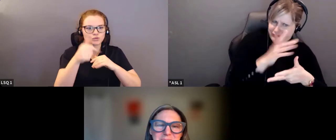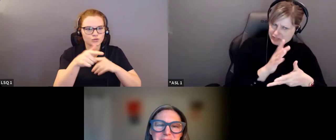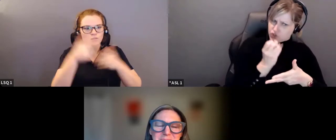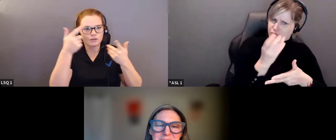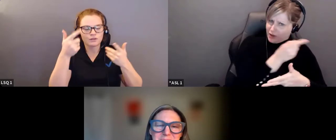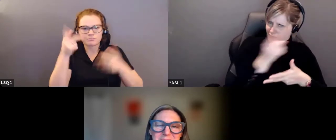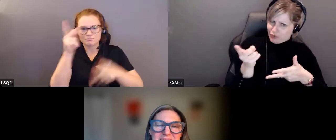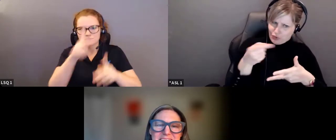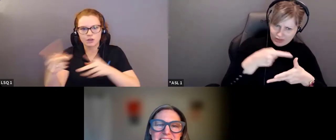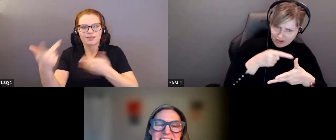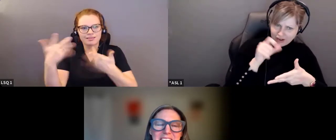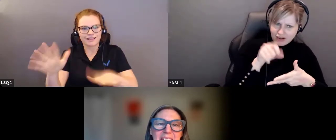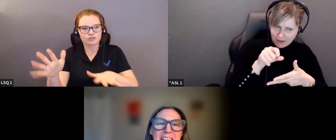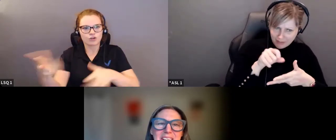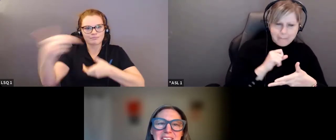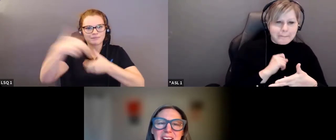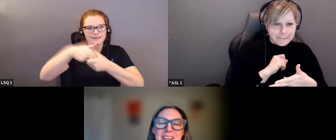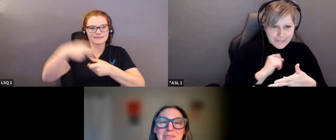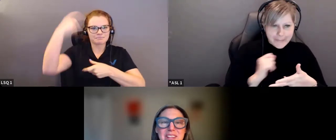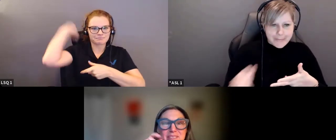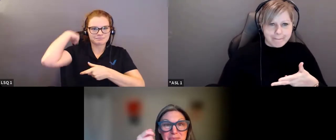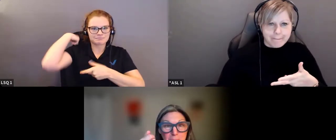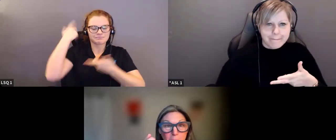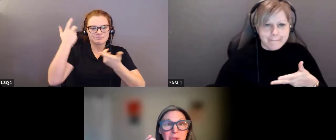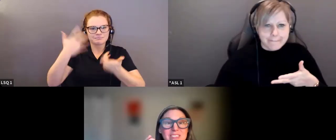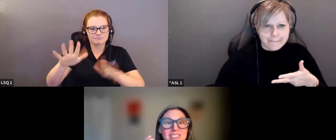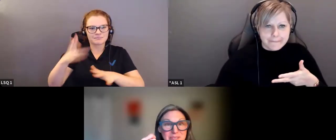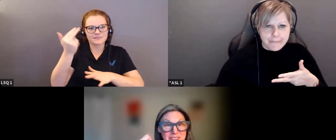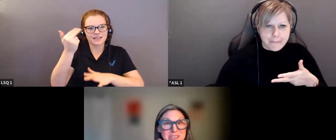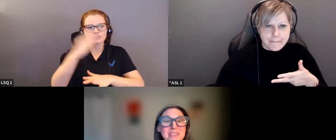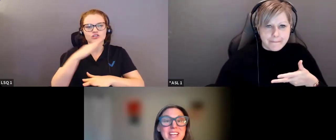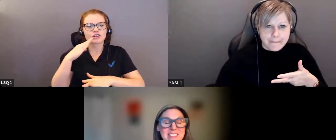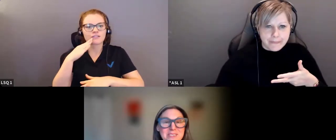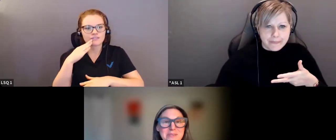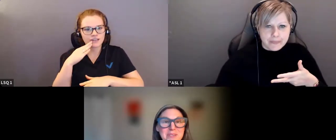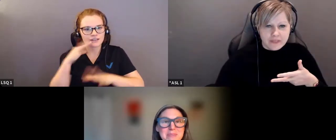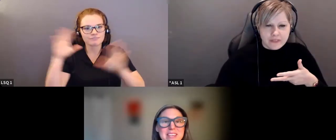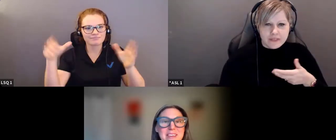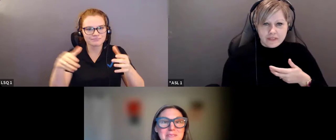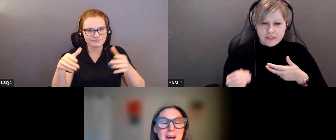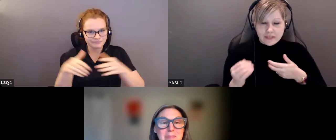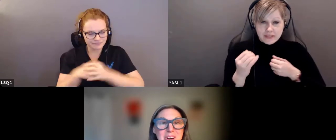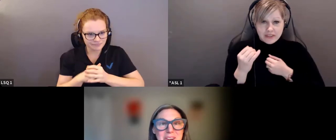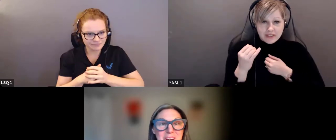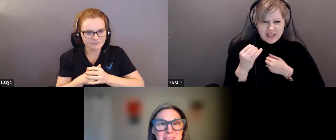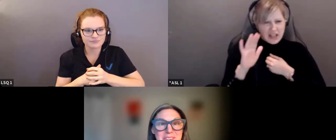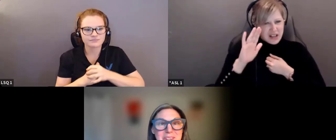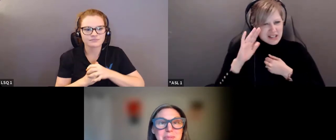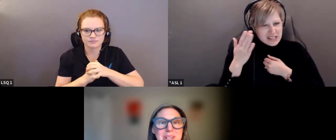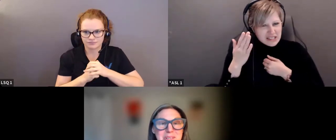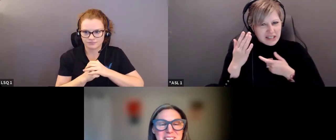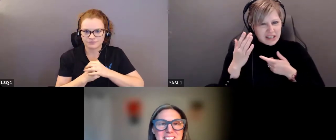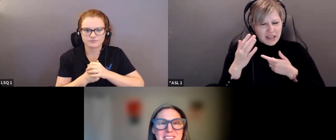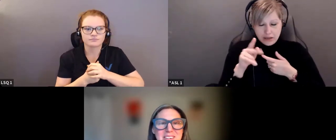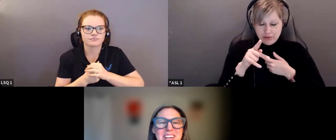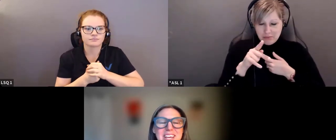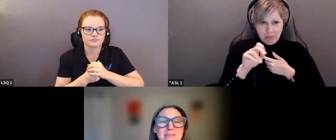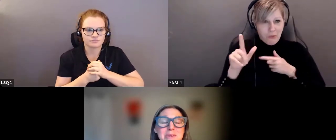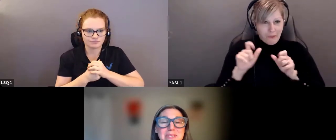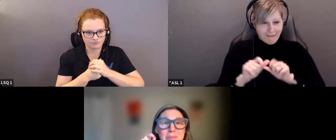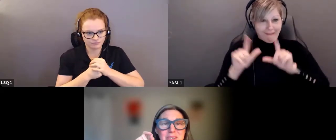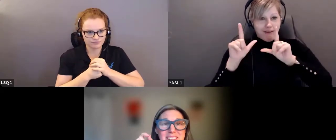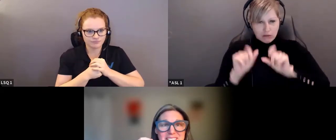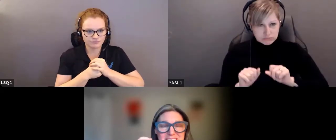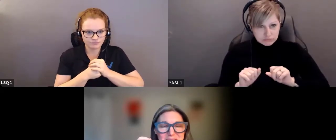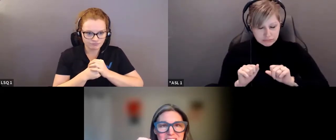session. Yeah, and if the polls look for you like they do for me, they've come and gone off the screen pretty quickly. So